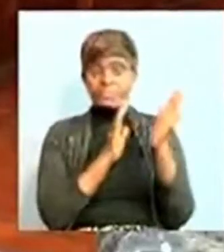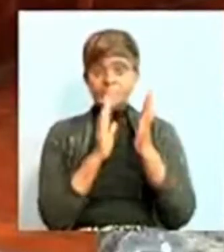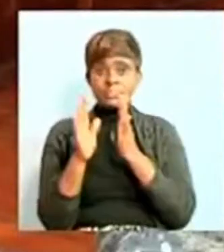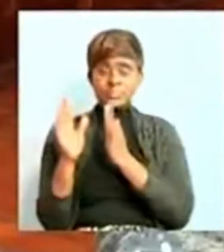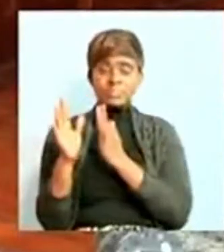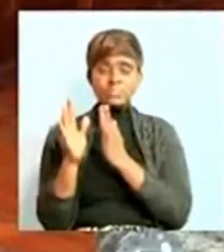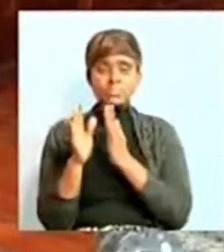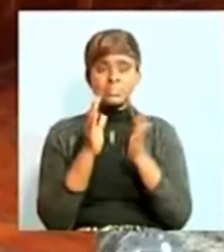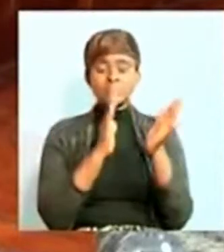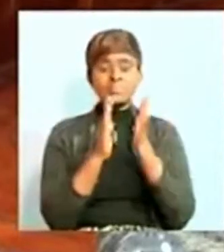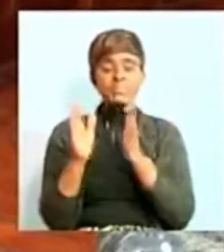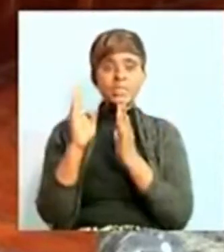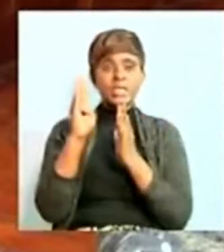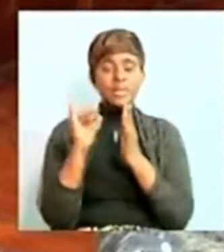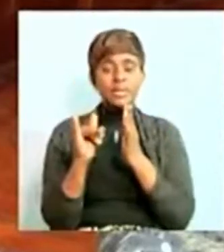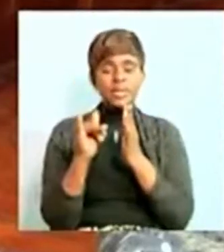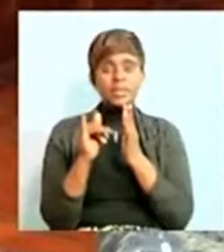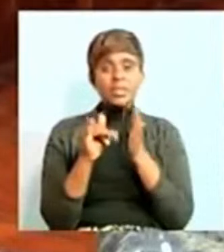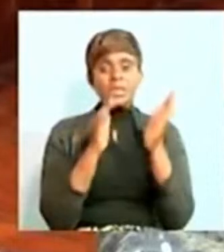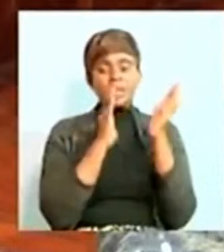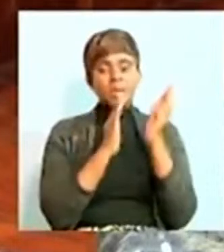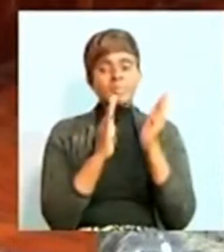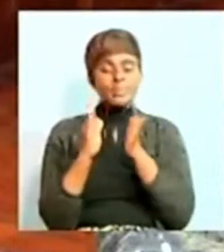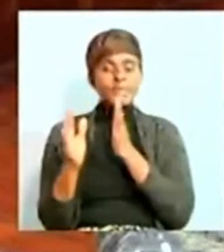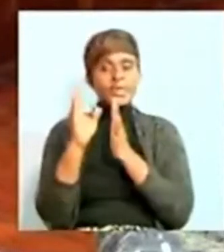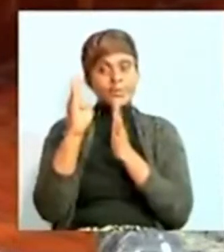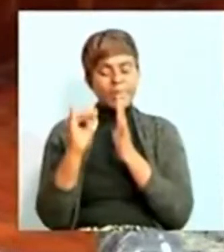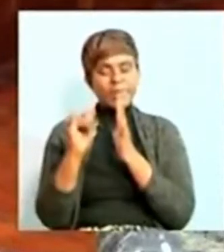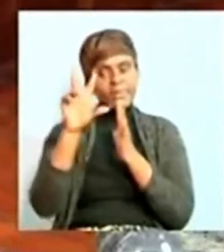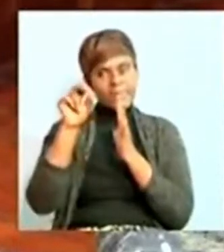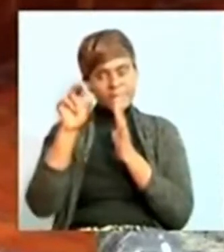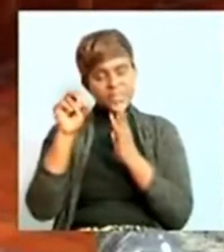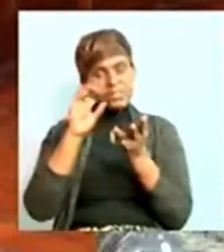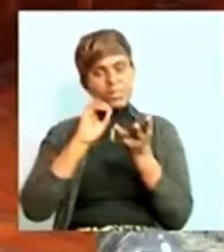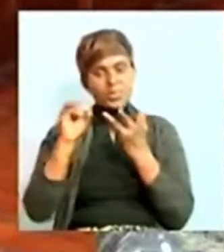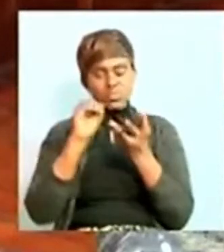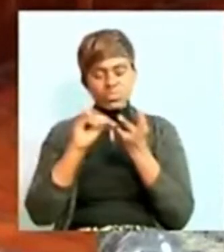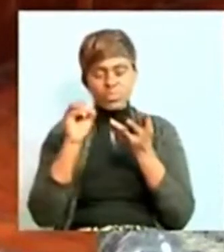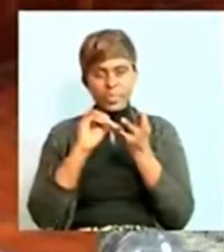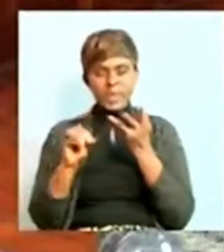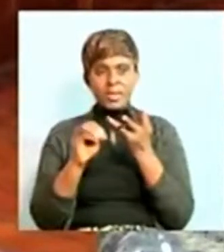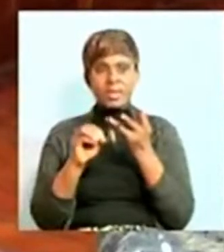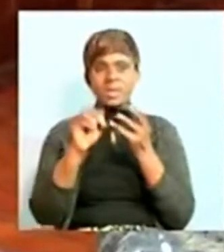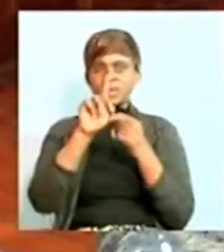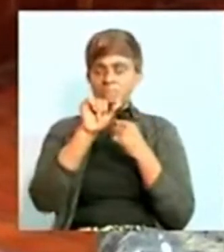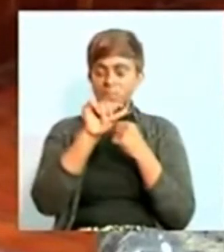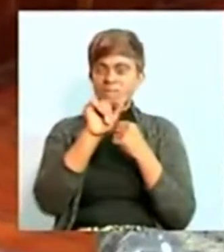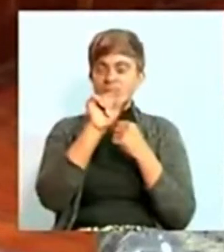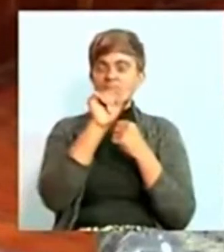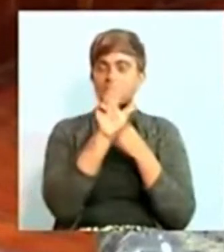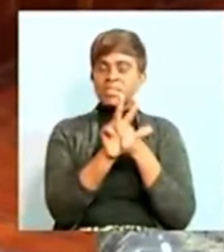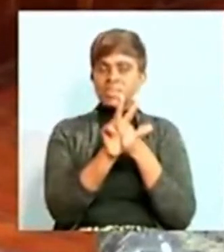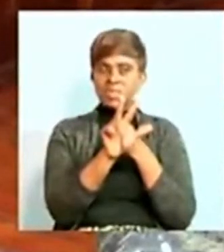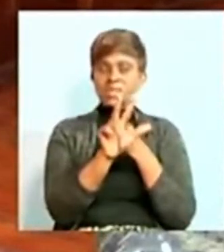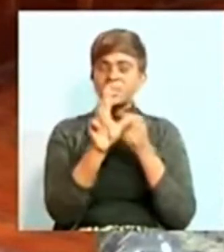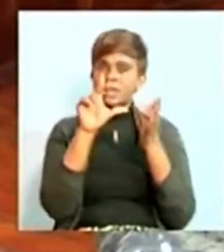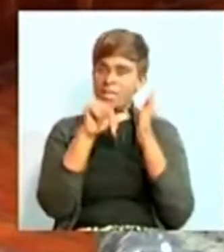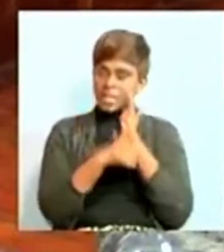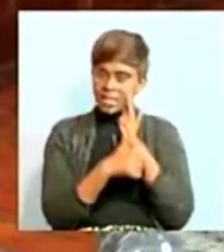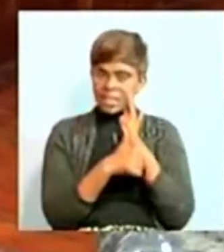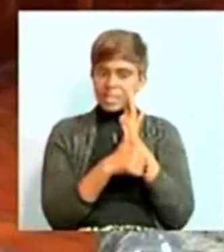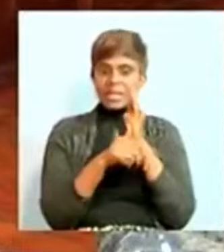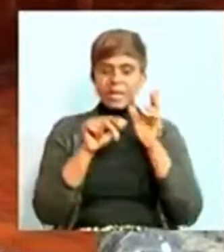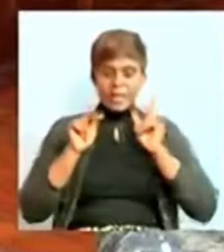by. It was prepared on the 30th of October, 2023. Then